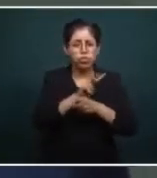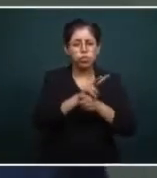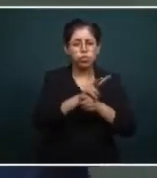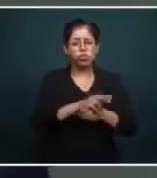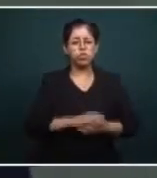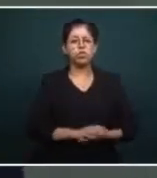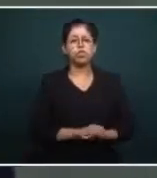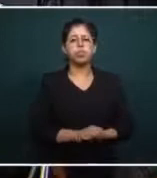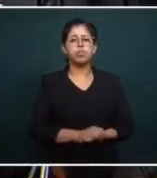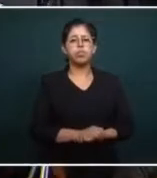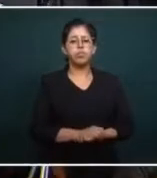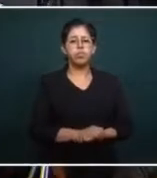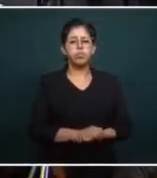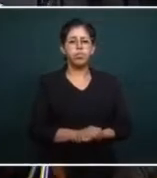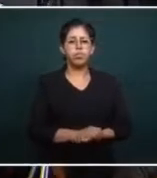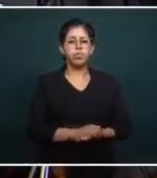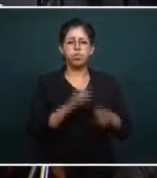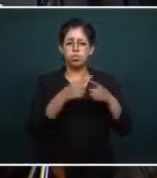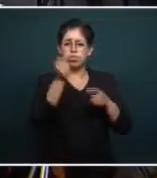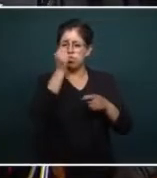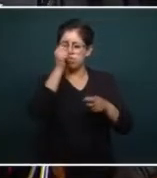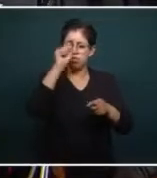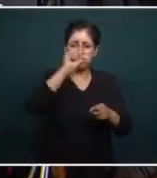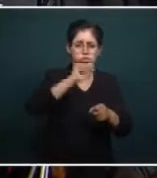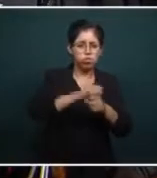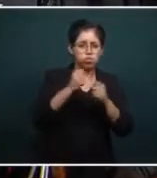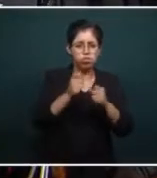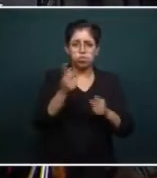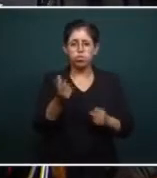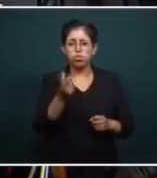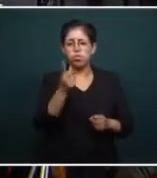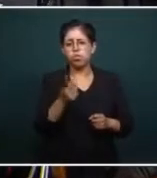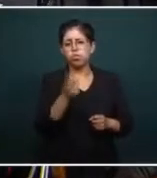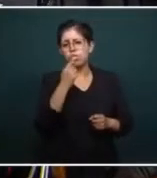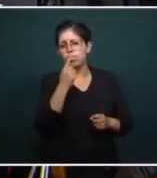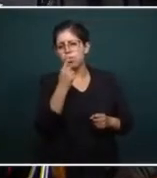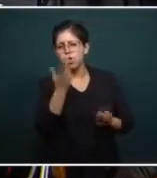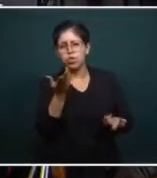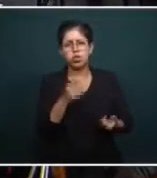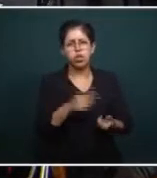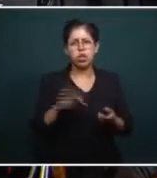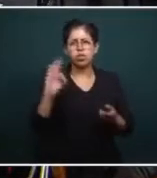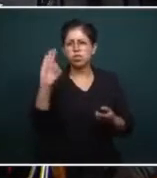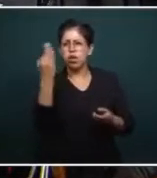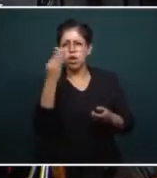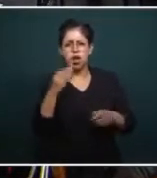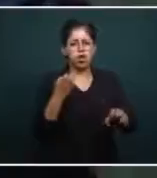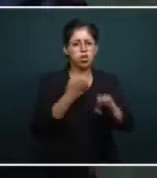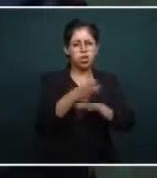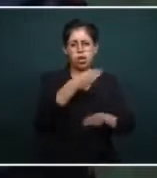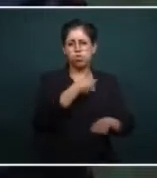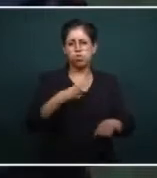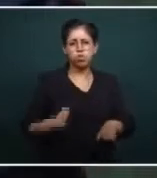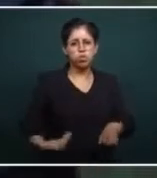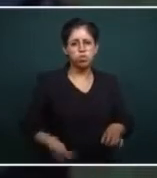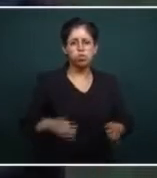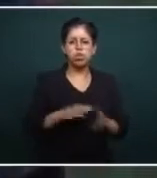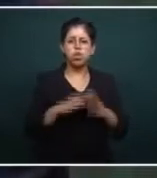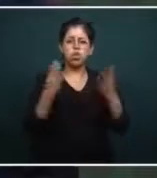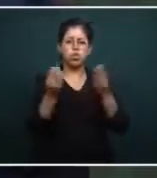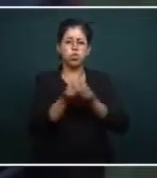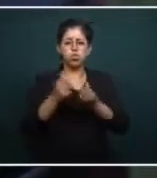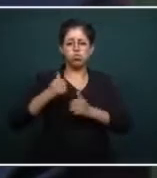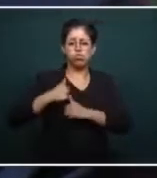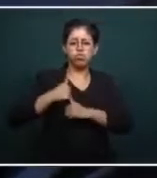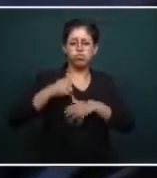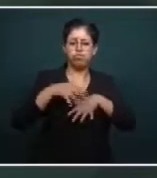the Secretary of de Defense, Marina, Secretaría de Seguridad Secretary of Pública, Marines, and Secretary of los gobiernos Governing. estatales. Juntos, And que together, hay